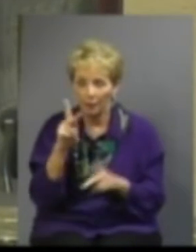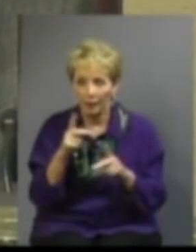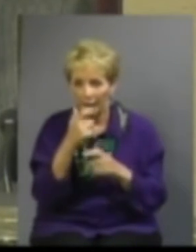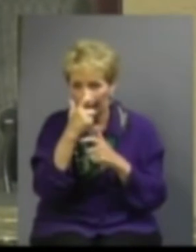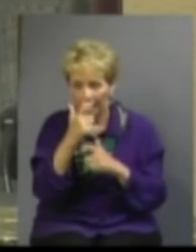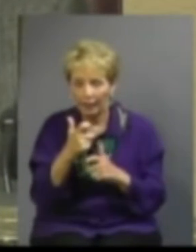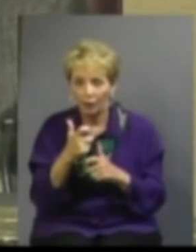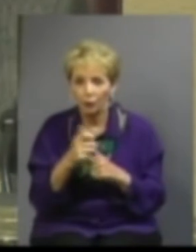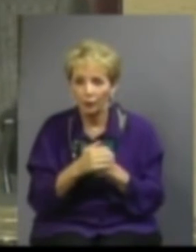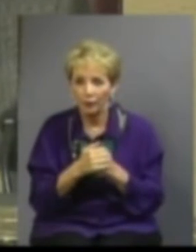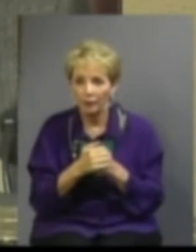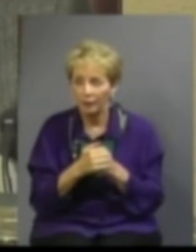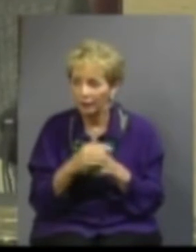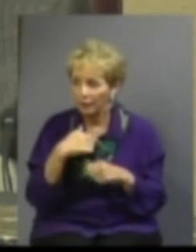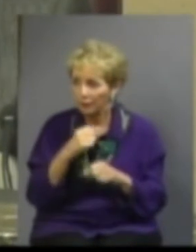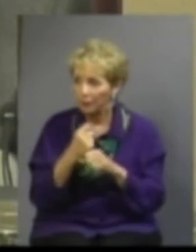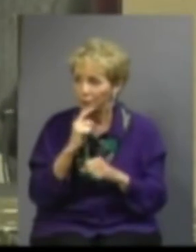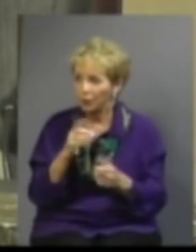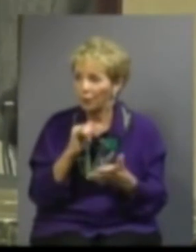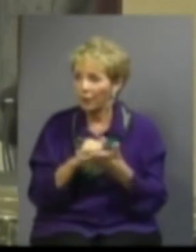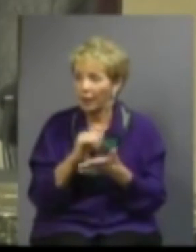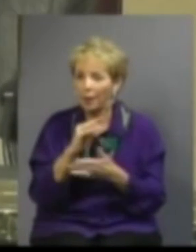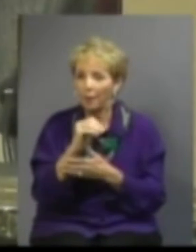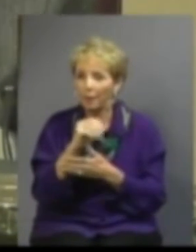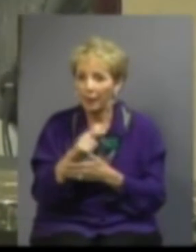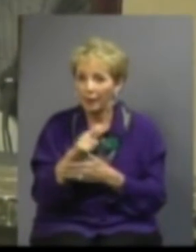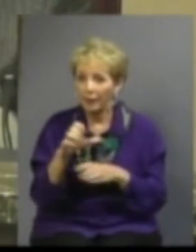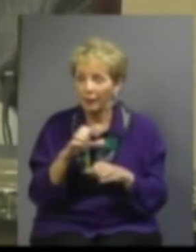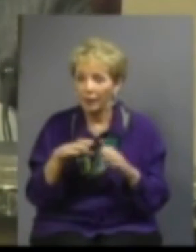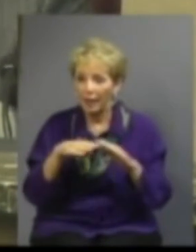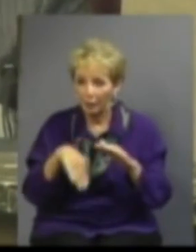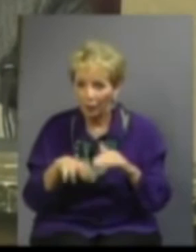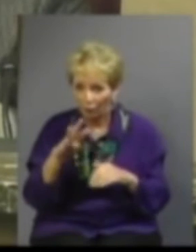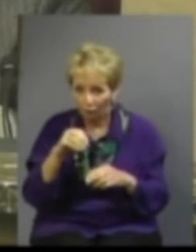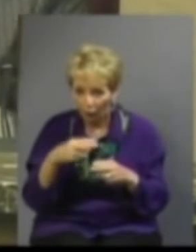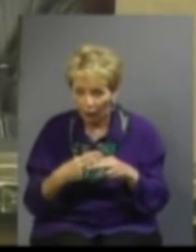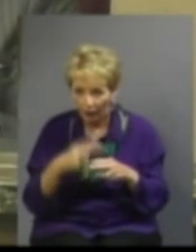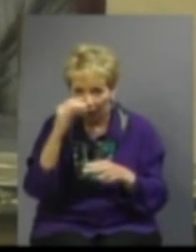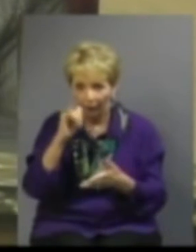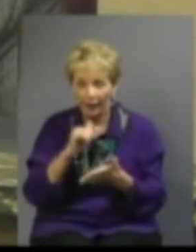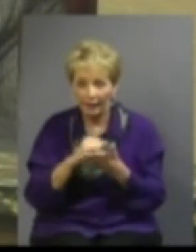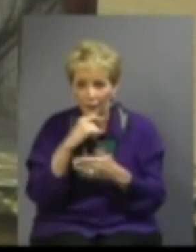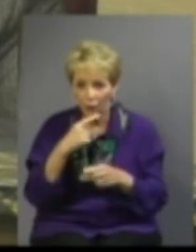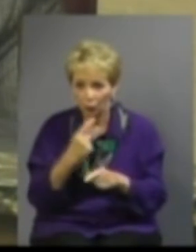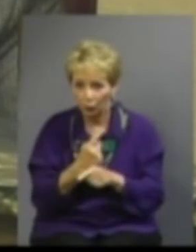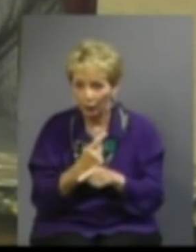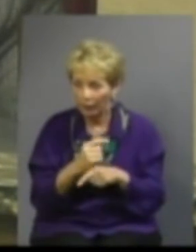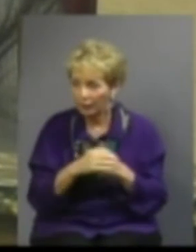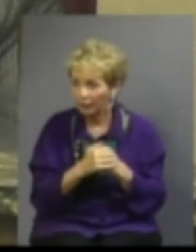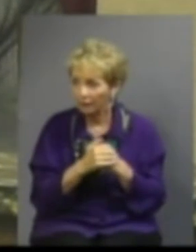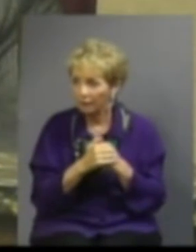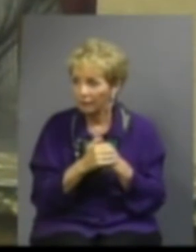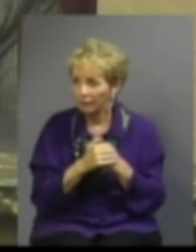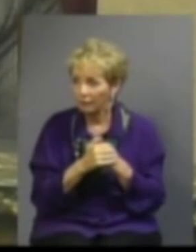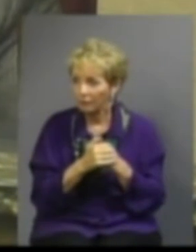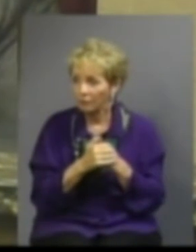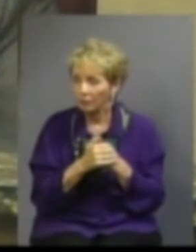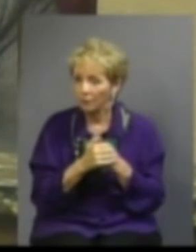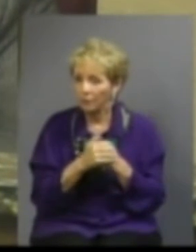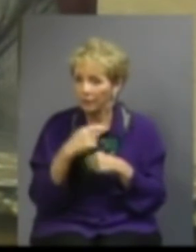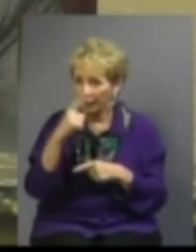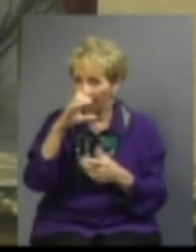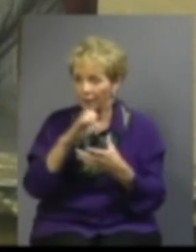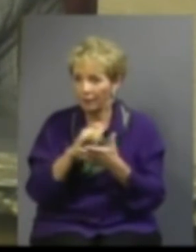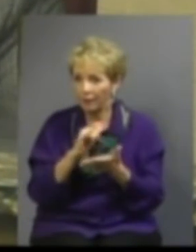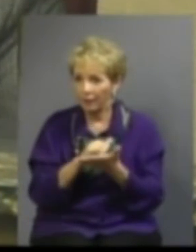interested in. I want to make sure that mammal does weigh less than 40 pounds. I think that's correct. Should be. That's correct. Okay. I believe